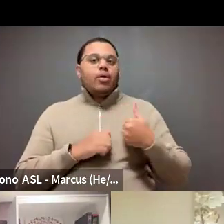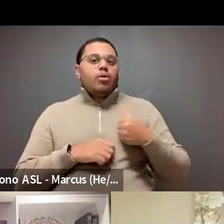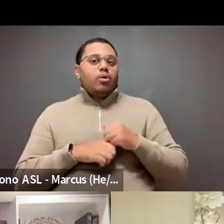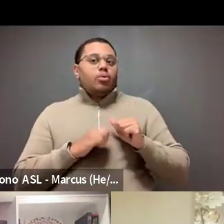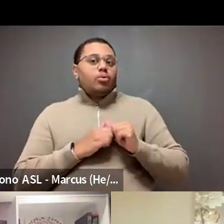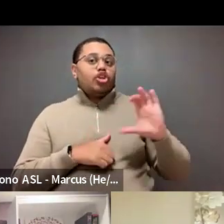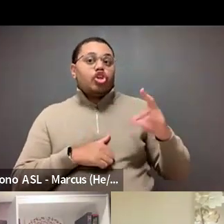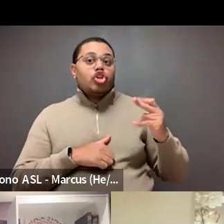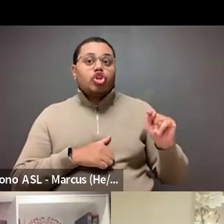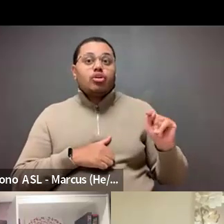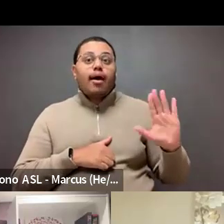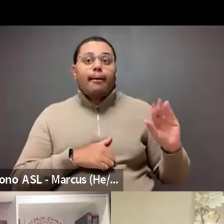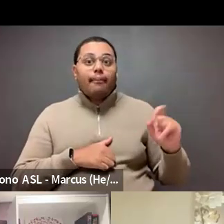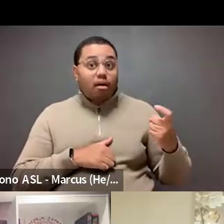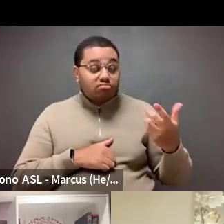here?